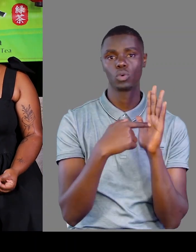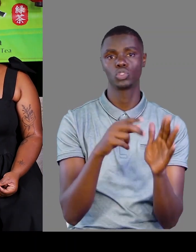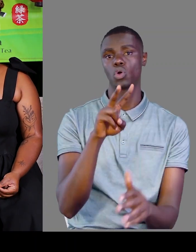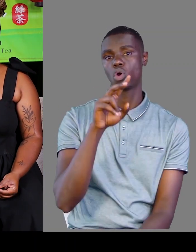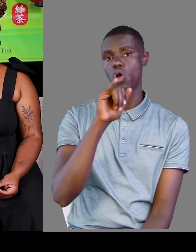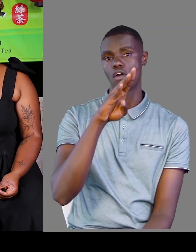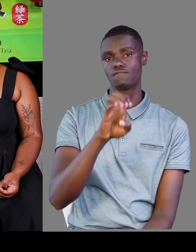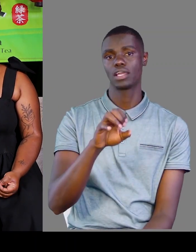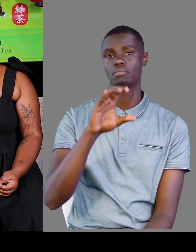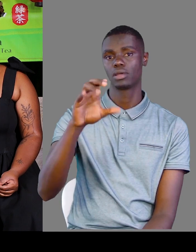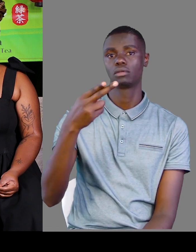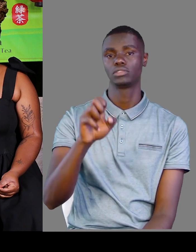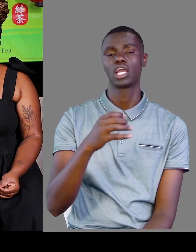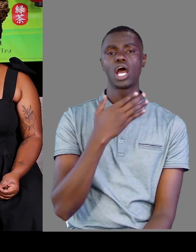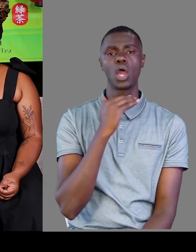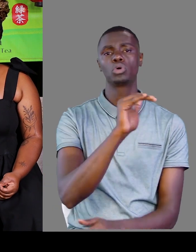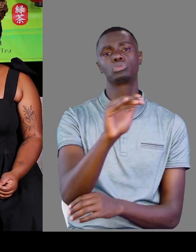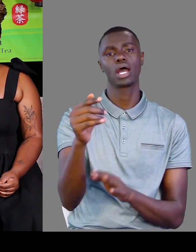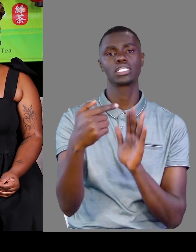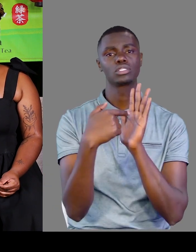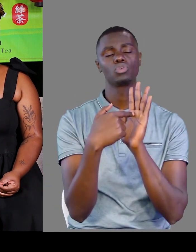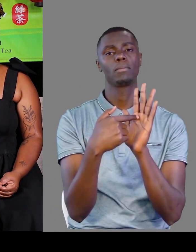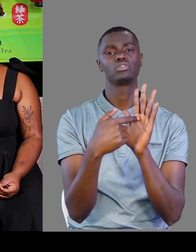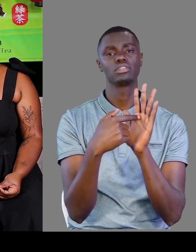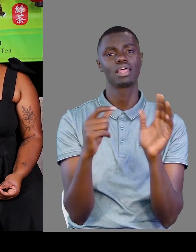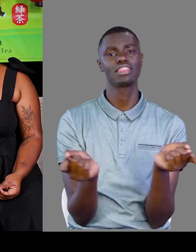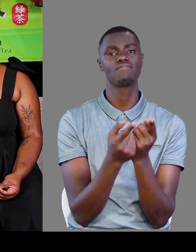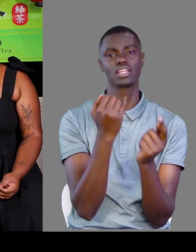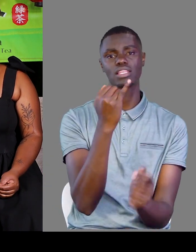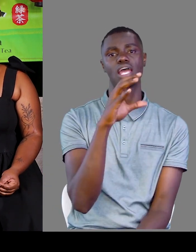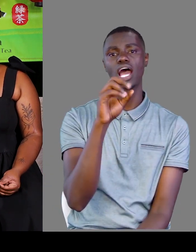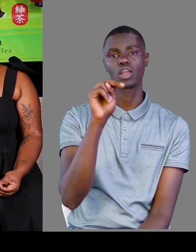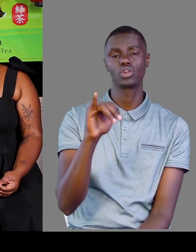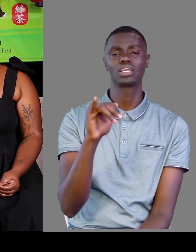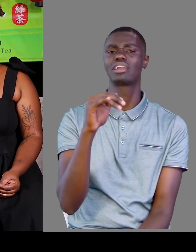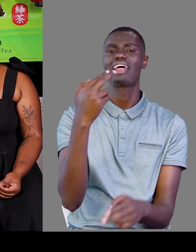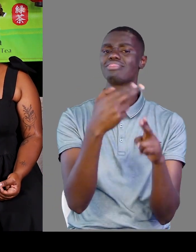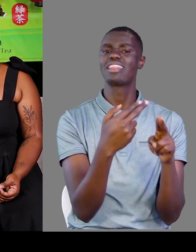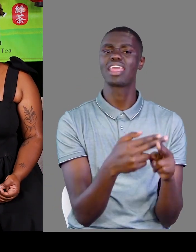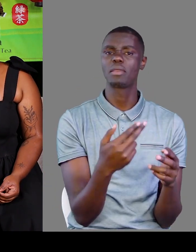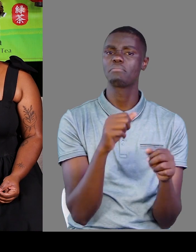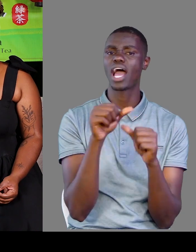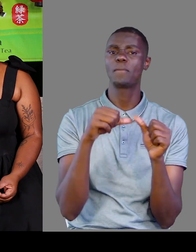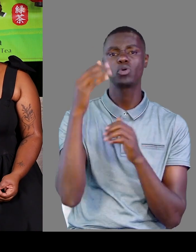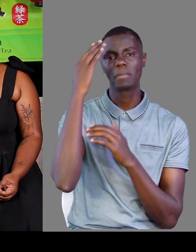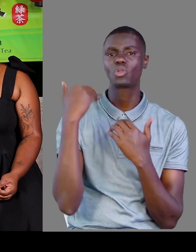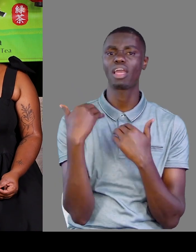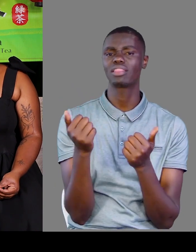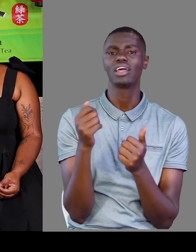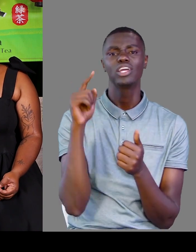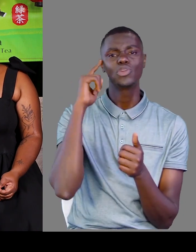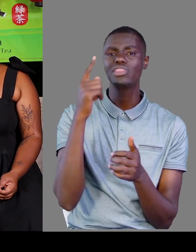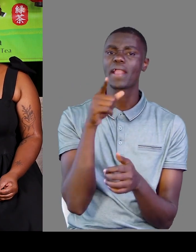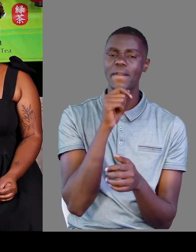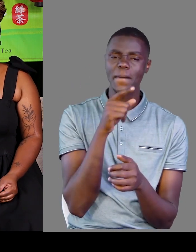you. I would love to ask you about the event, the Iconic. What do you think of it? Alafu, the name and everything about maybe mental health. Alafu,